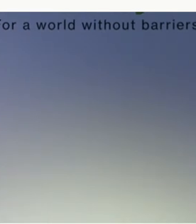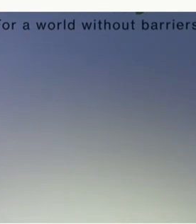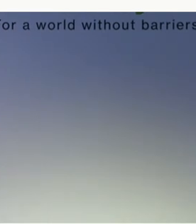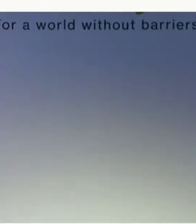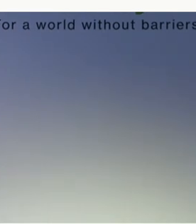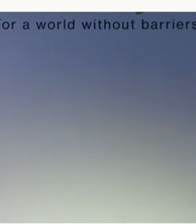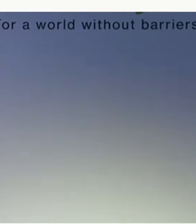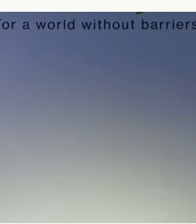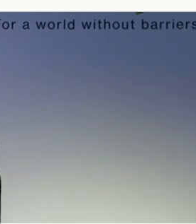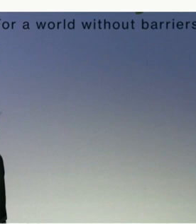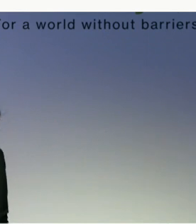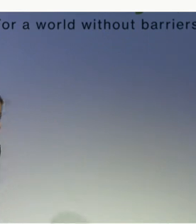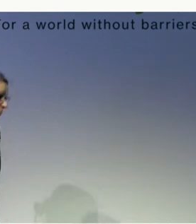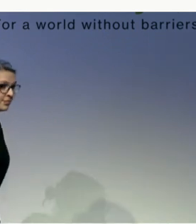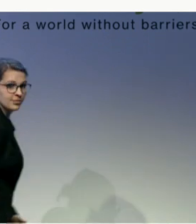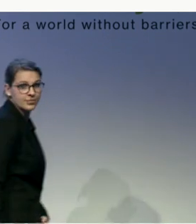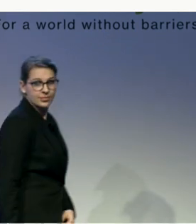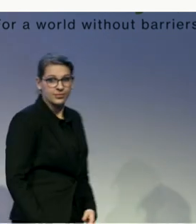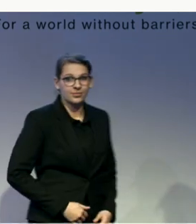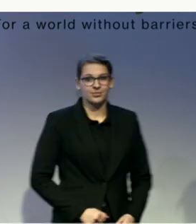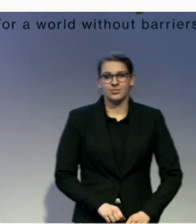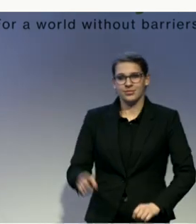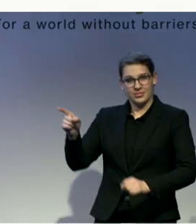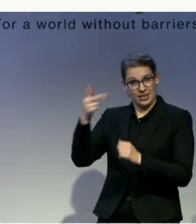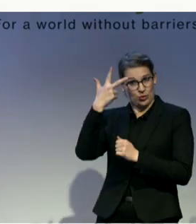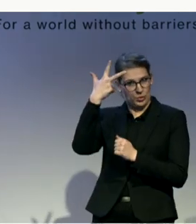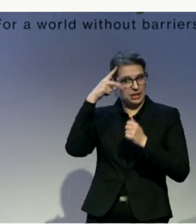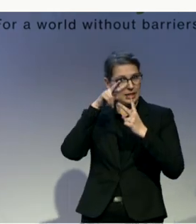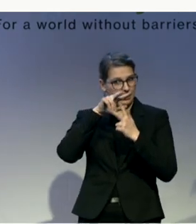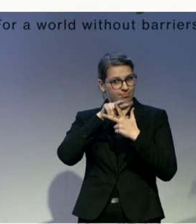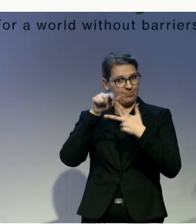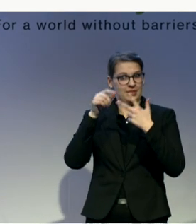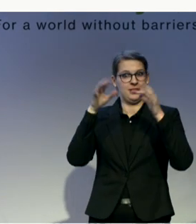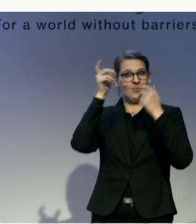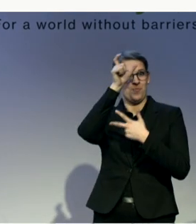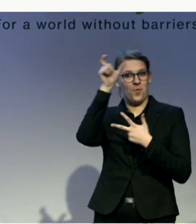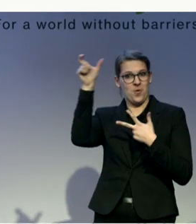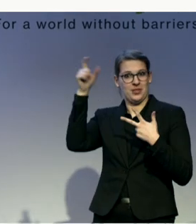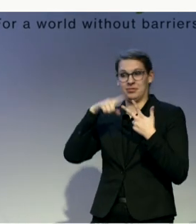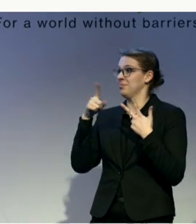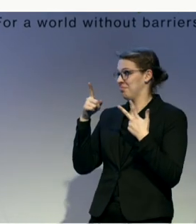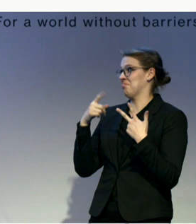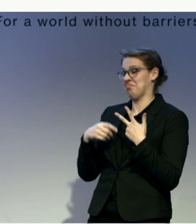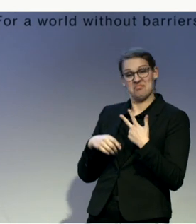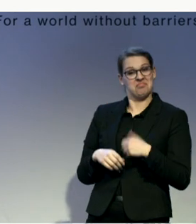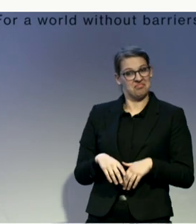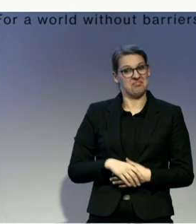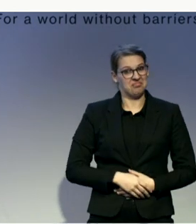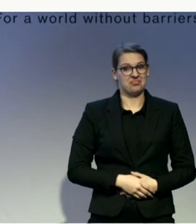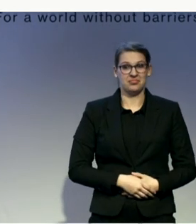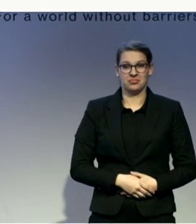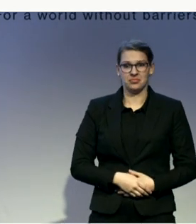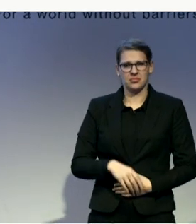Thank you very much also for your keywords. Sometimes I think we also mentioned that it's not an easy